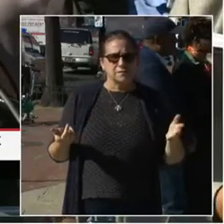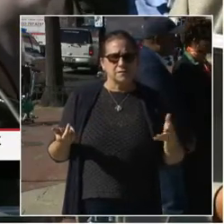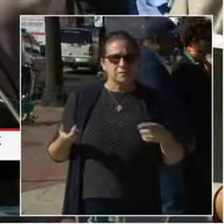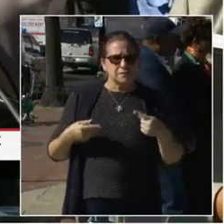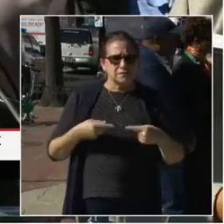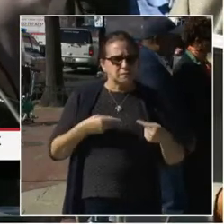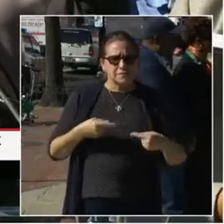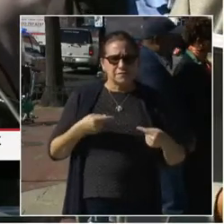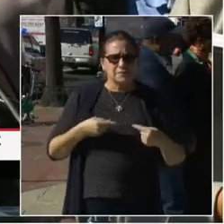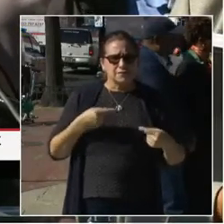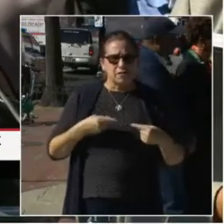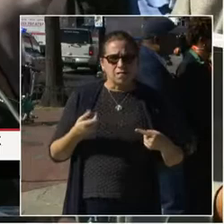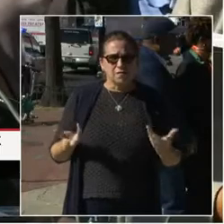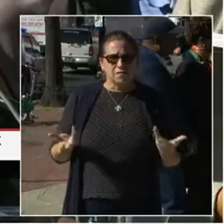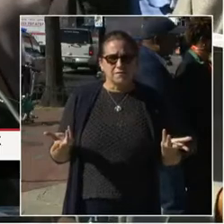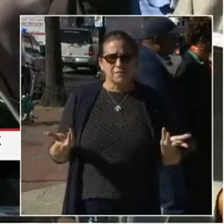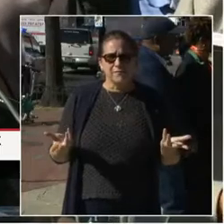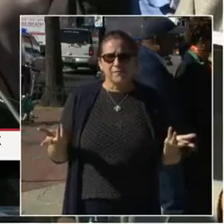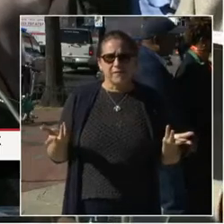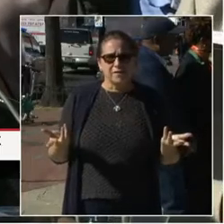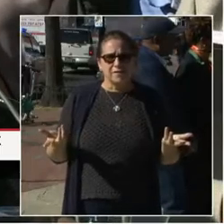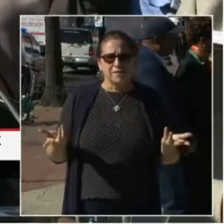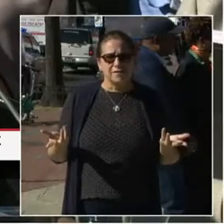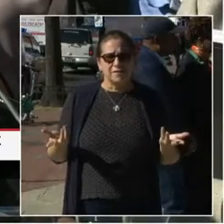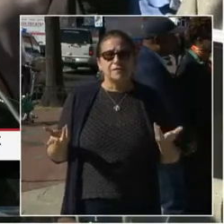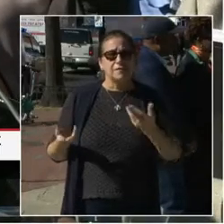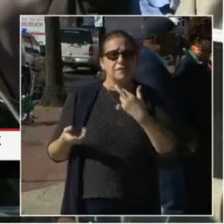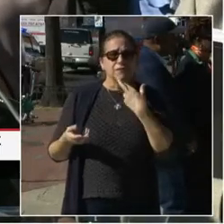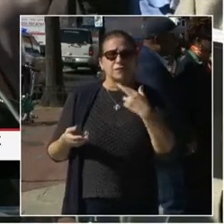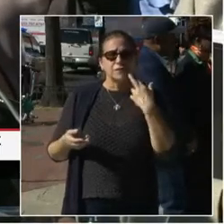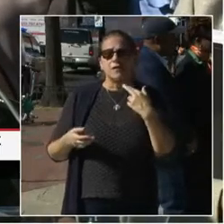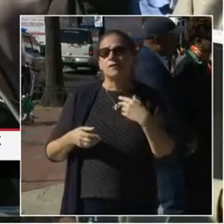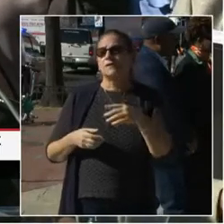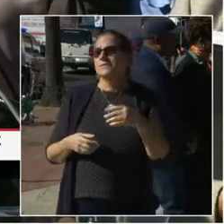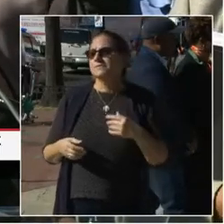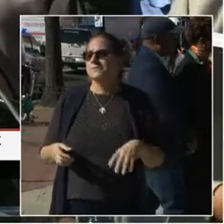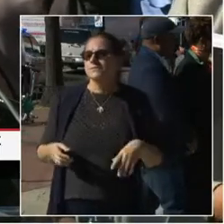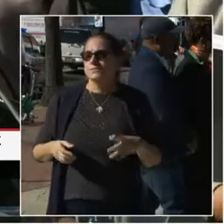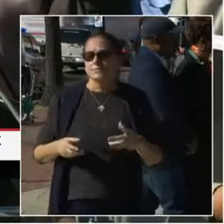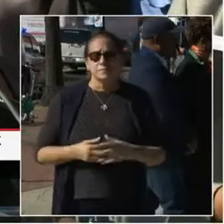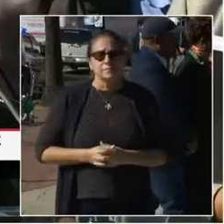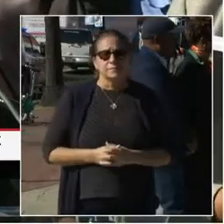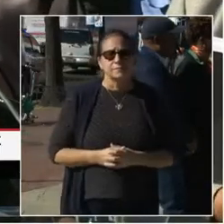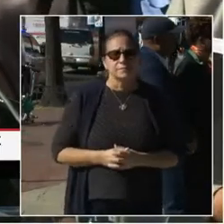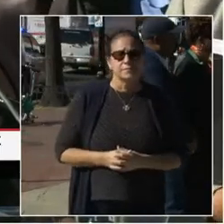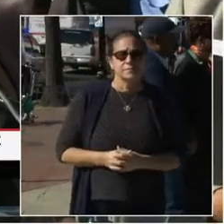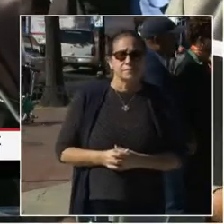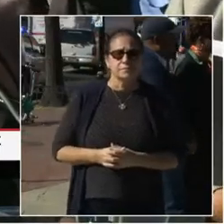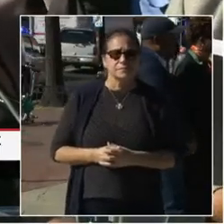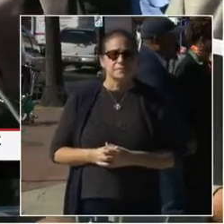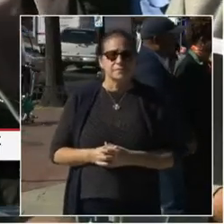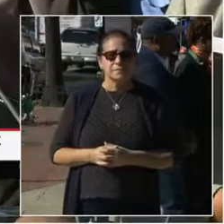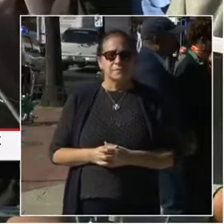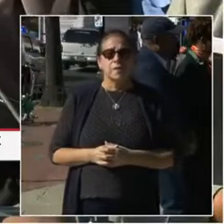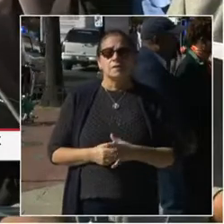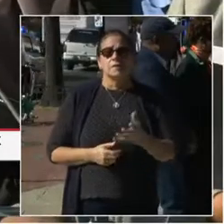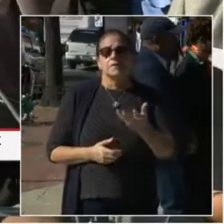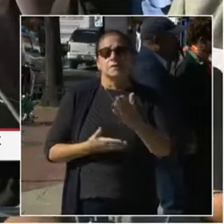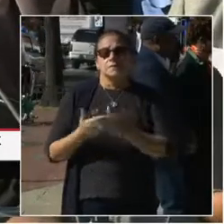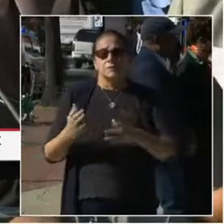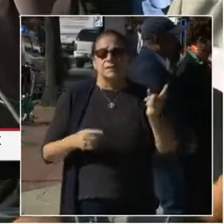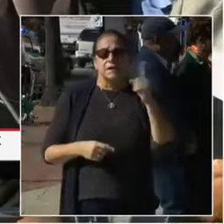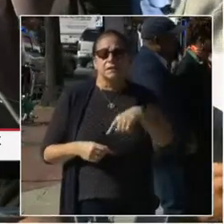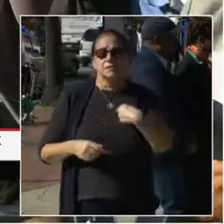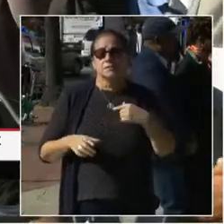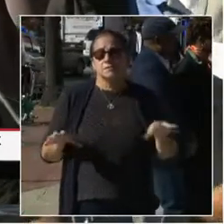days when I wanted to crawl in a corner and cry. But I am so thankful for the mayor,